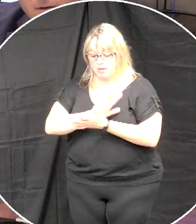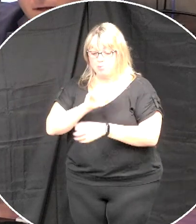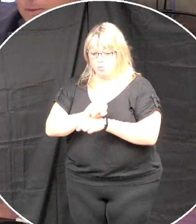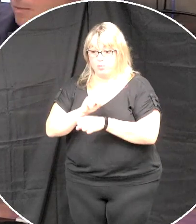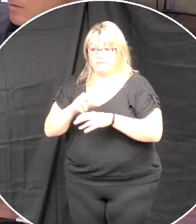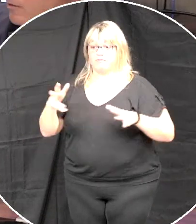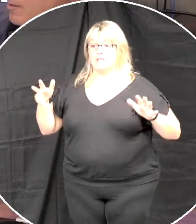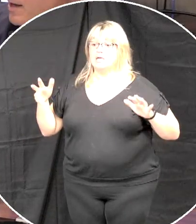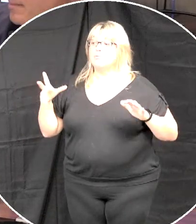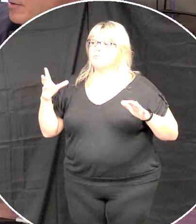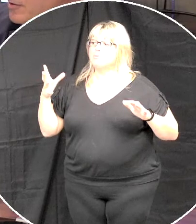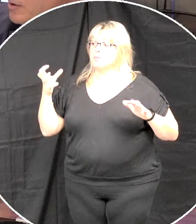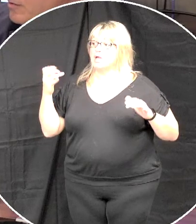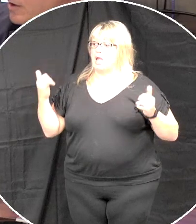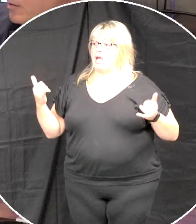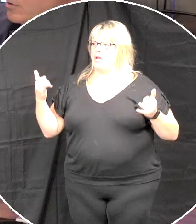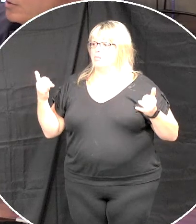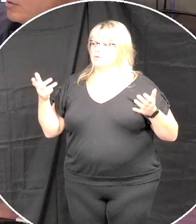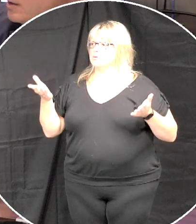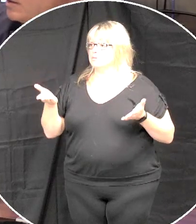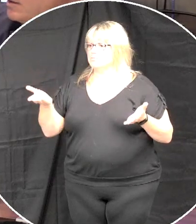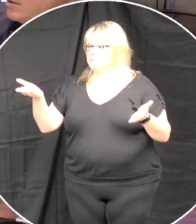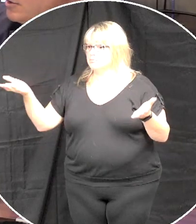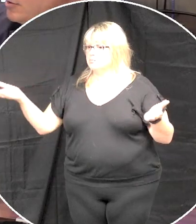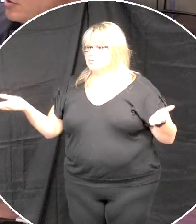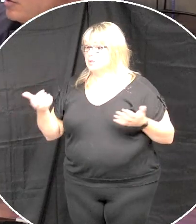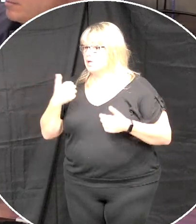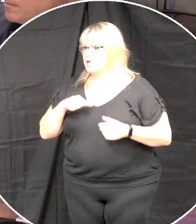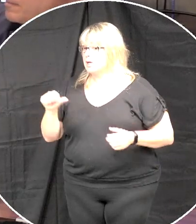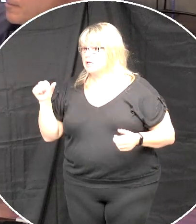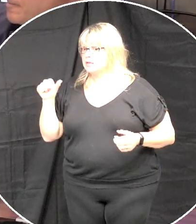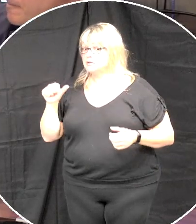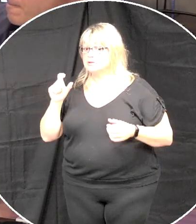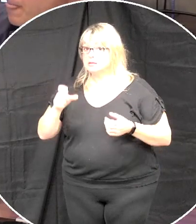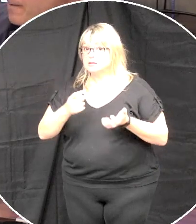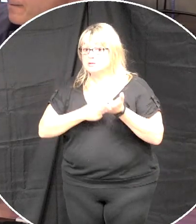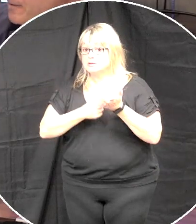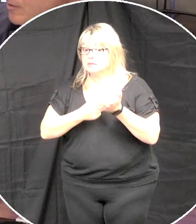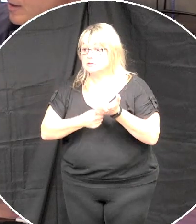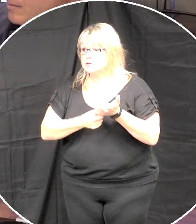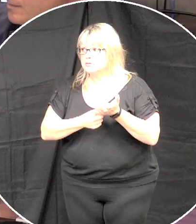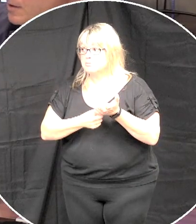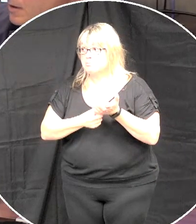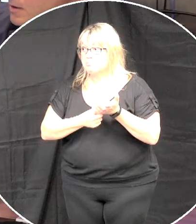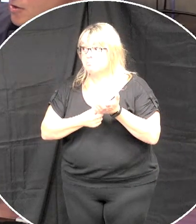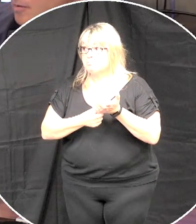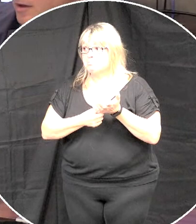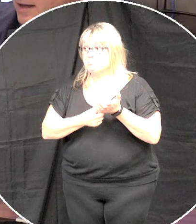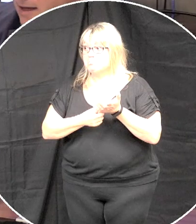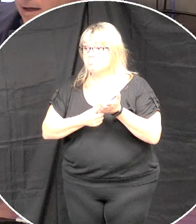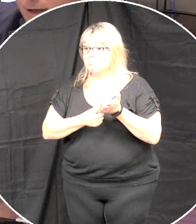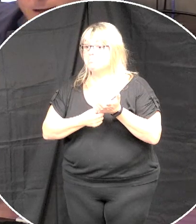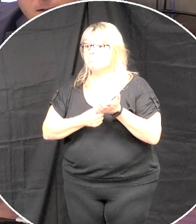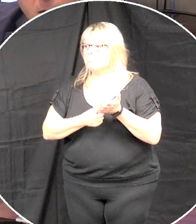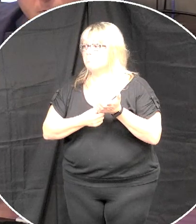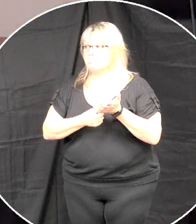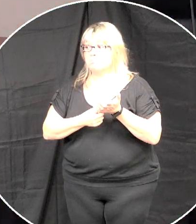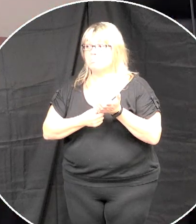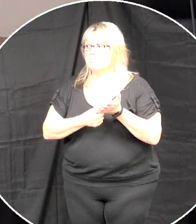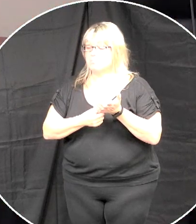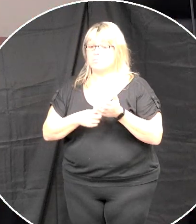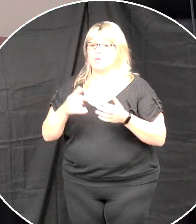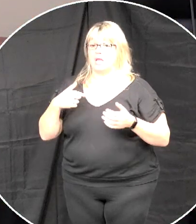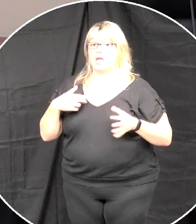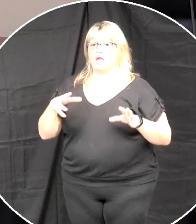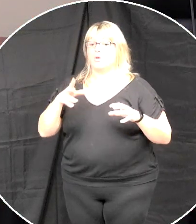give it in a public forum, any opportunity for anyone to do so. Okay. So I guess I'll request